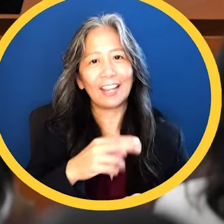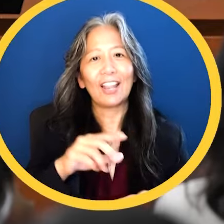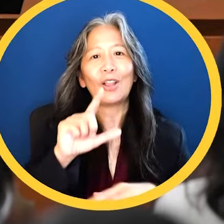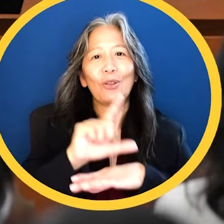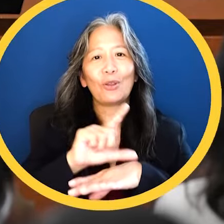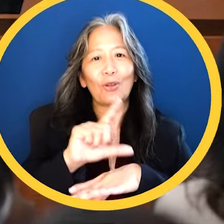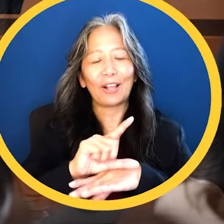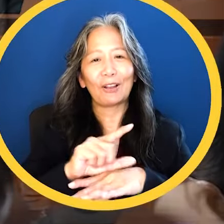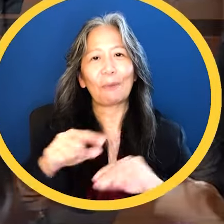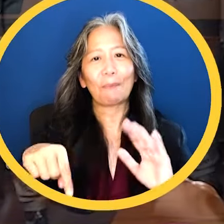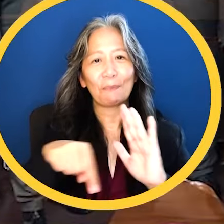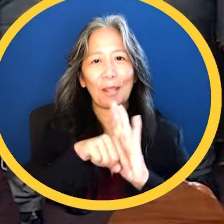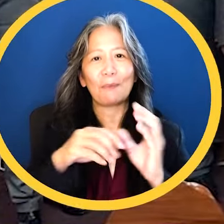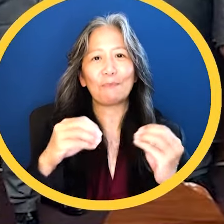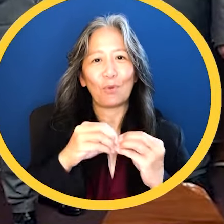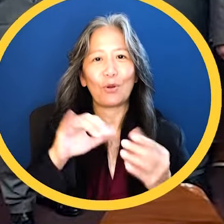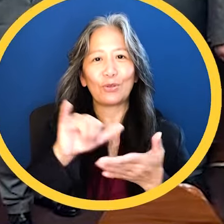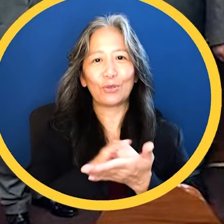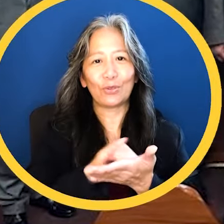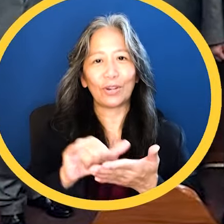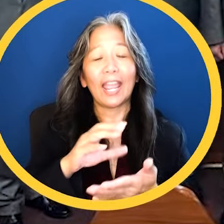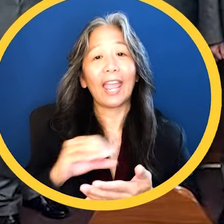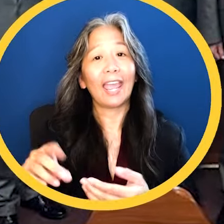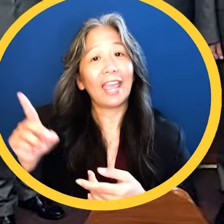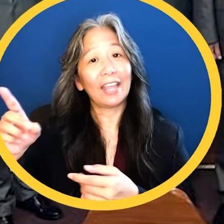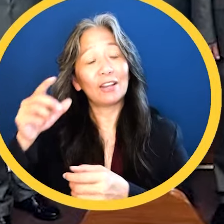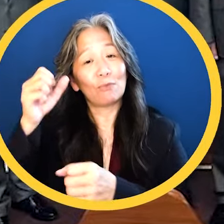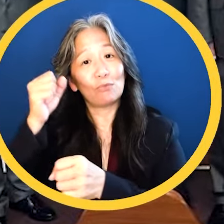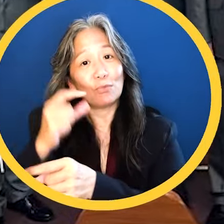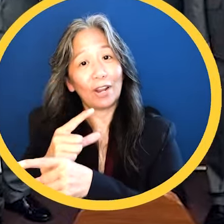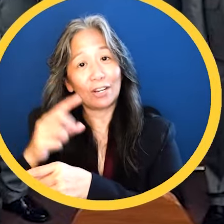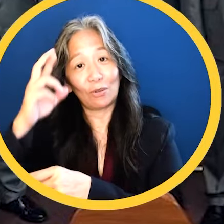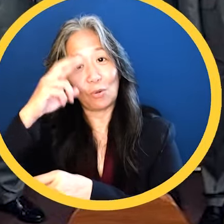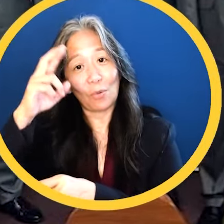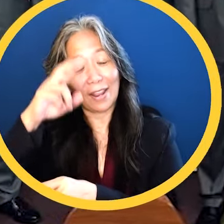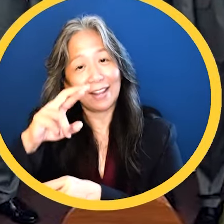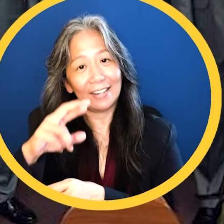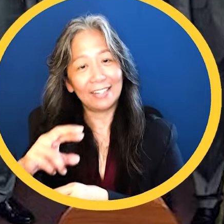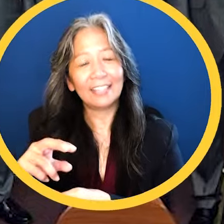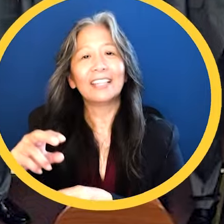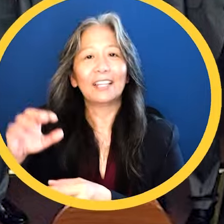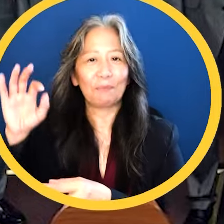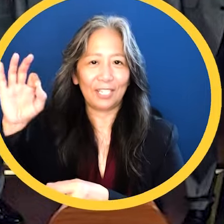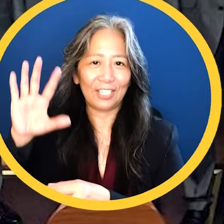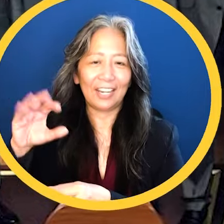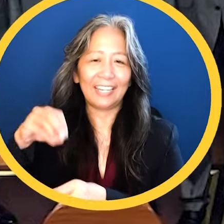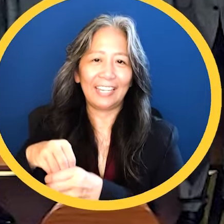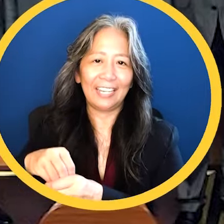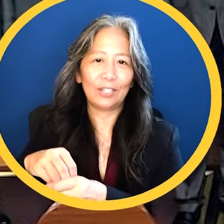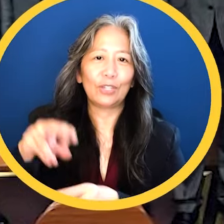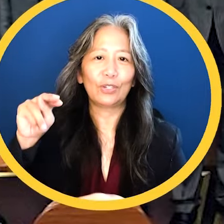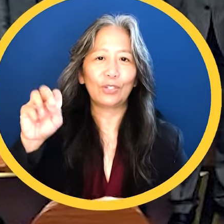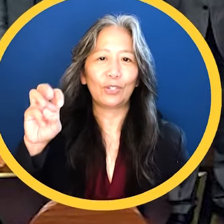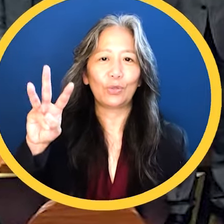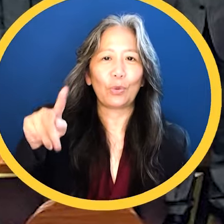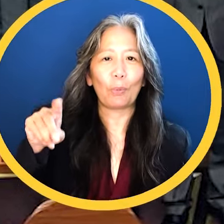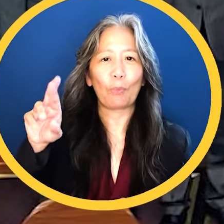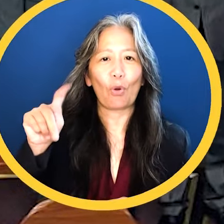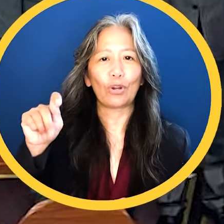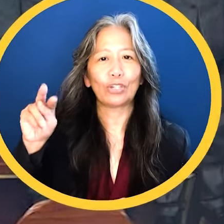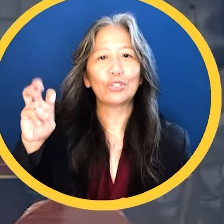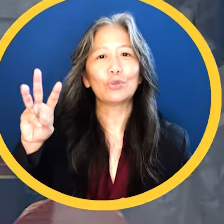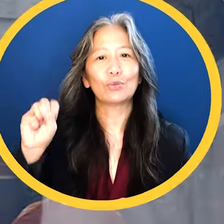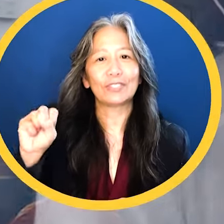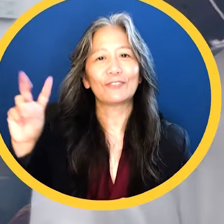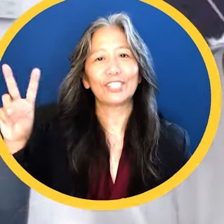of Belmore, New York, and Brother Ruel is the resident minister in Newport News, Virginia.